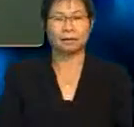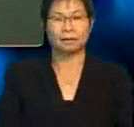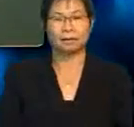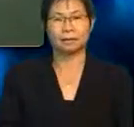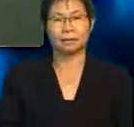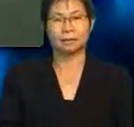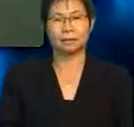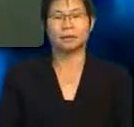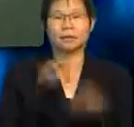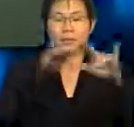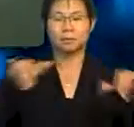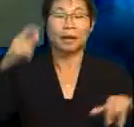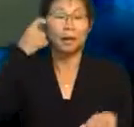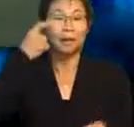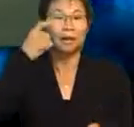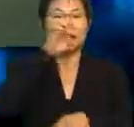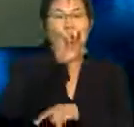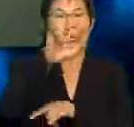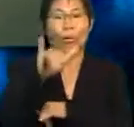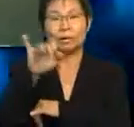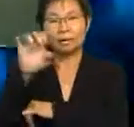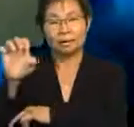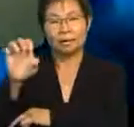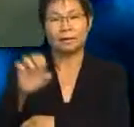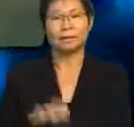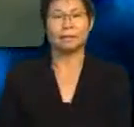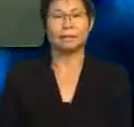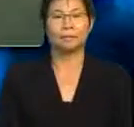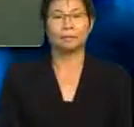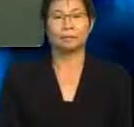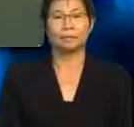I. I. Spell I.